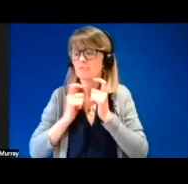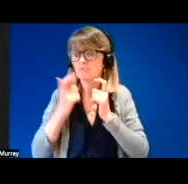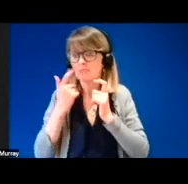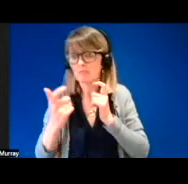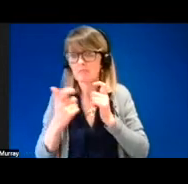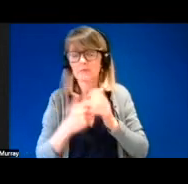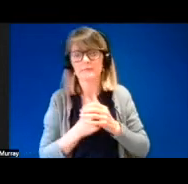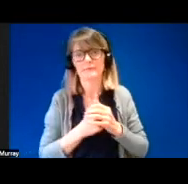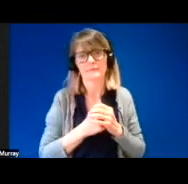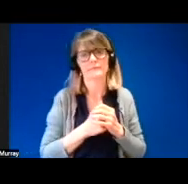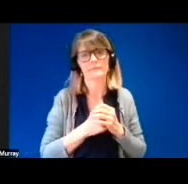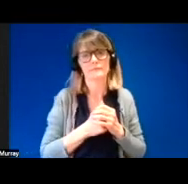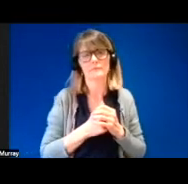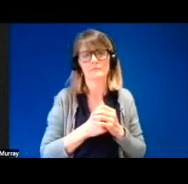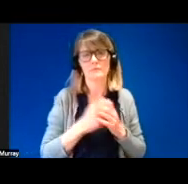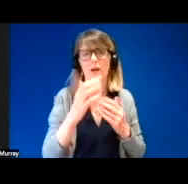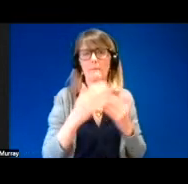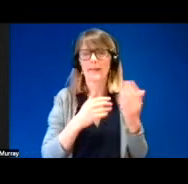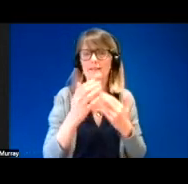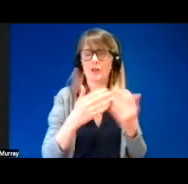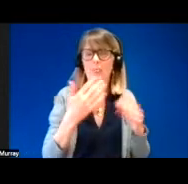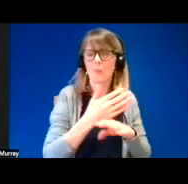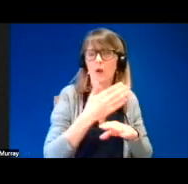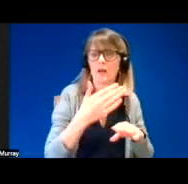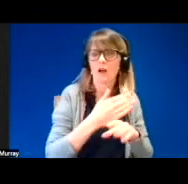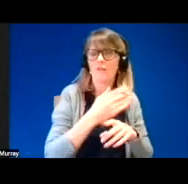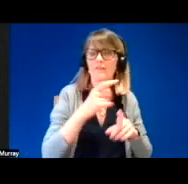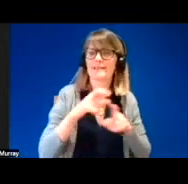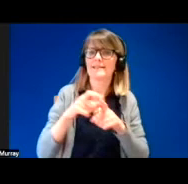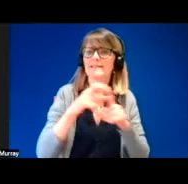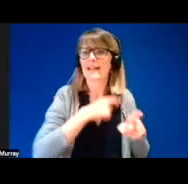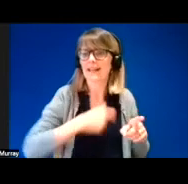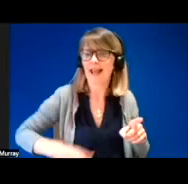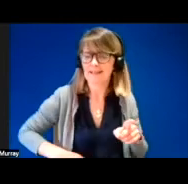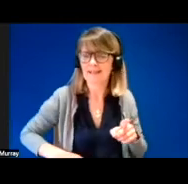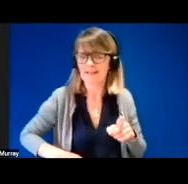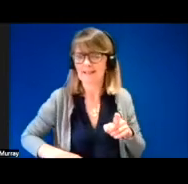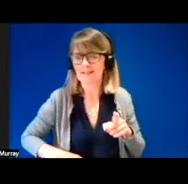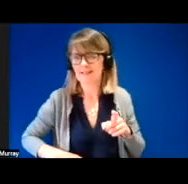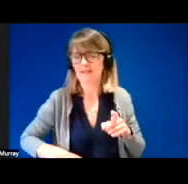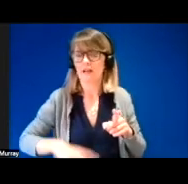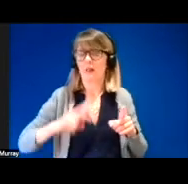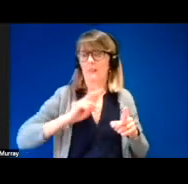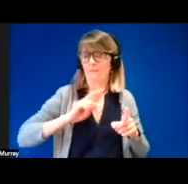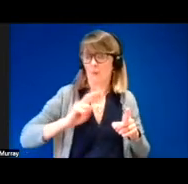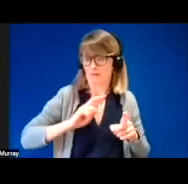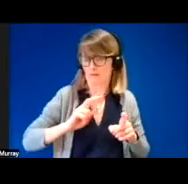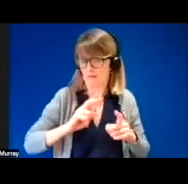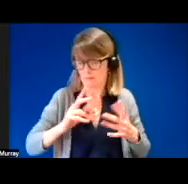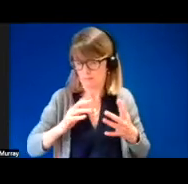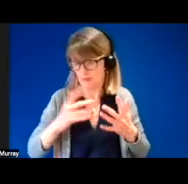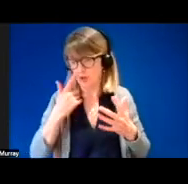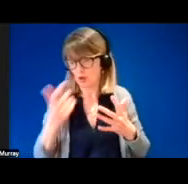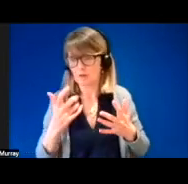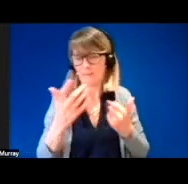Building on the important work of deaconesses, the voice grew louder for holy orders being open to both men and women,